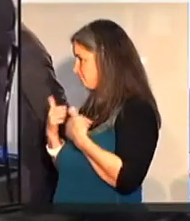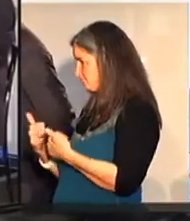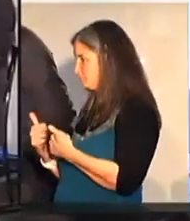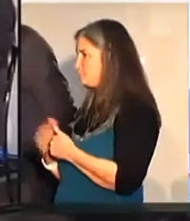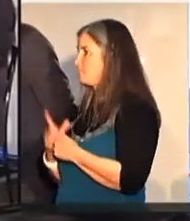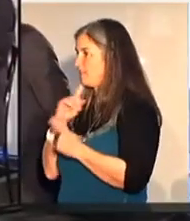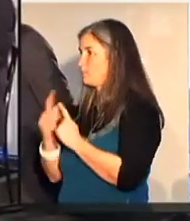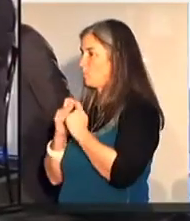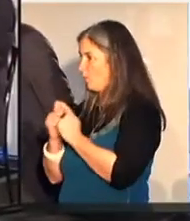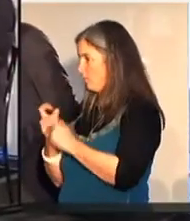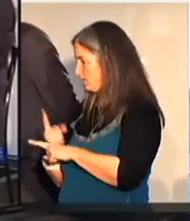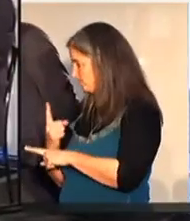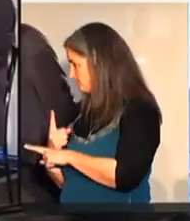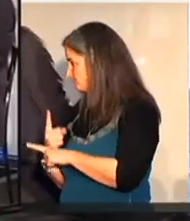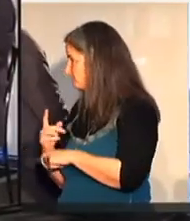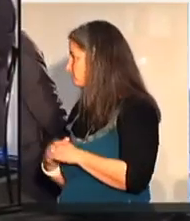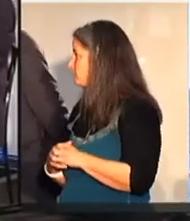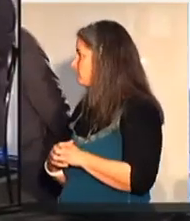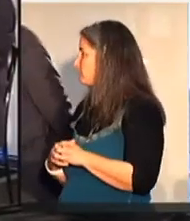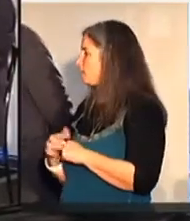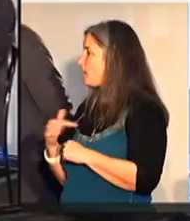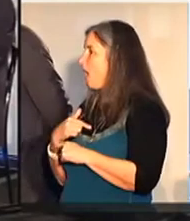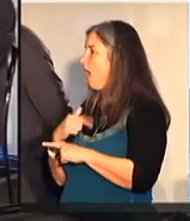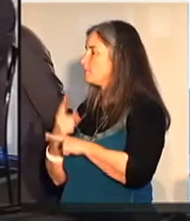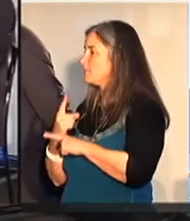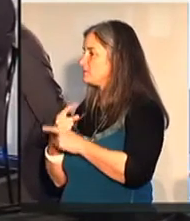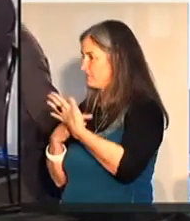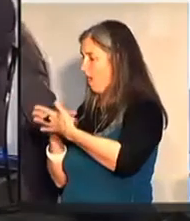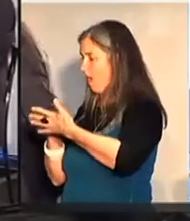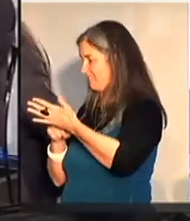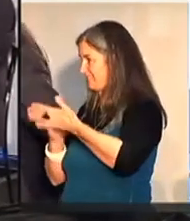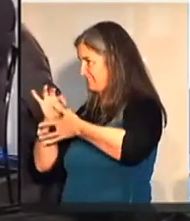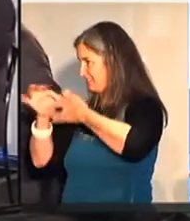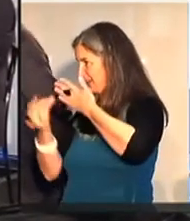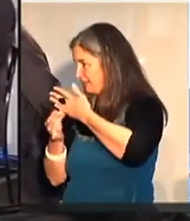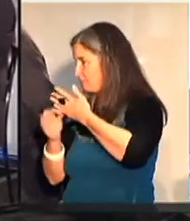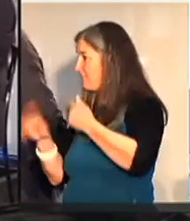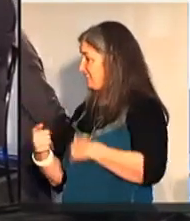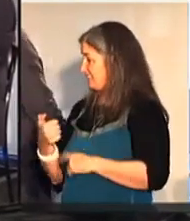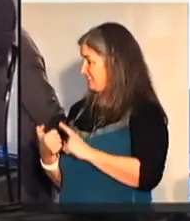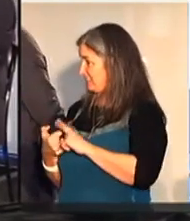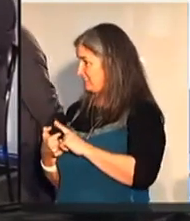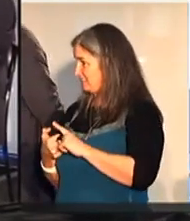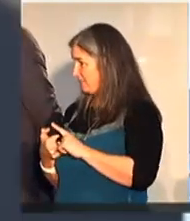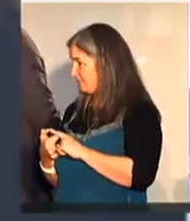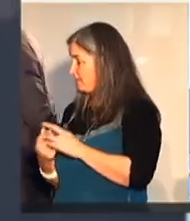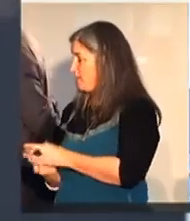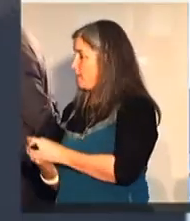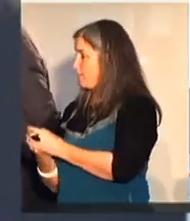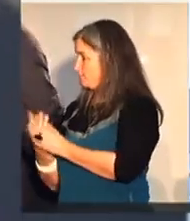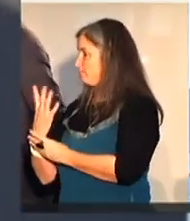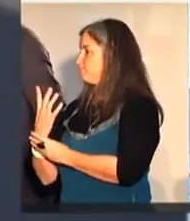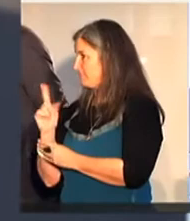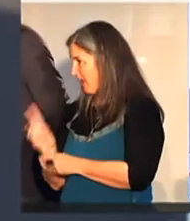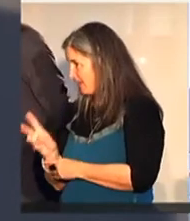a useful point. Now, I did mention five T's, but sadly, I'd also mentioned the sixth T, which has emerged again, and that's